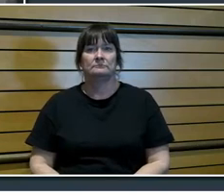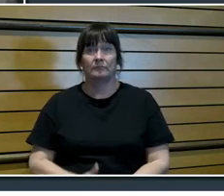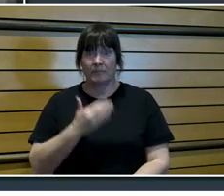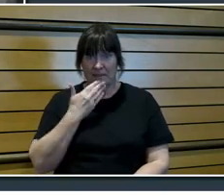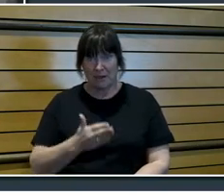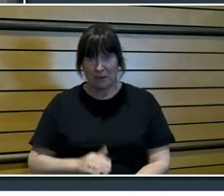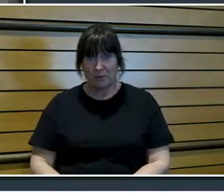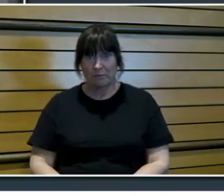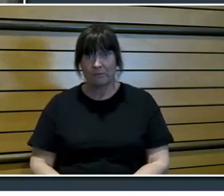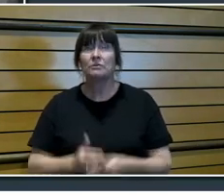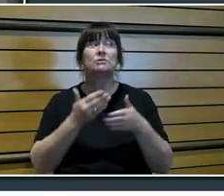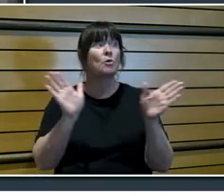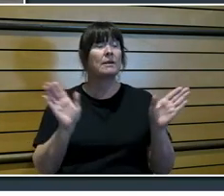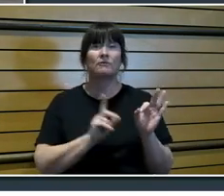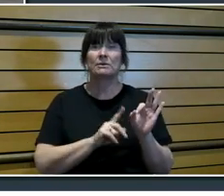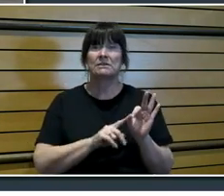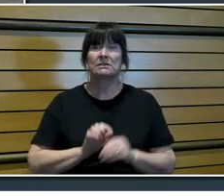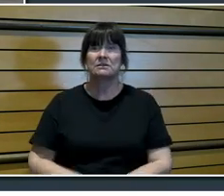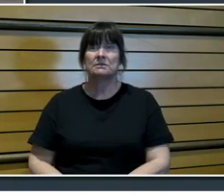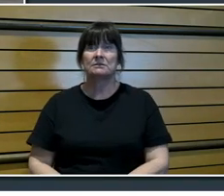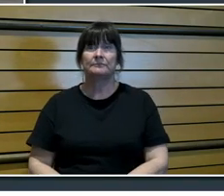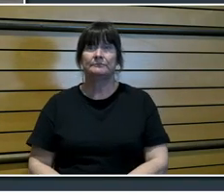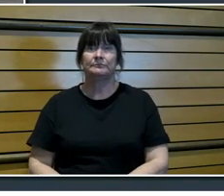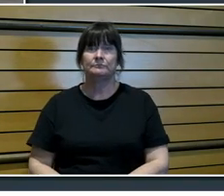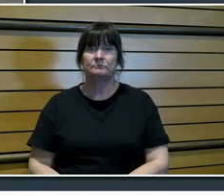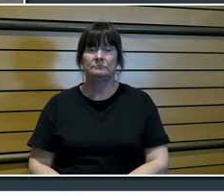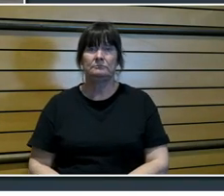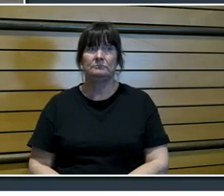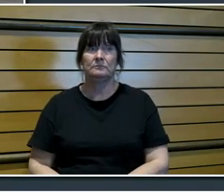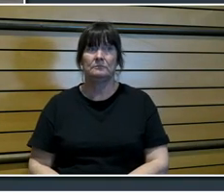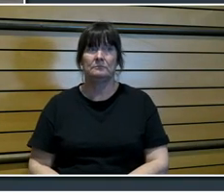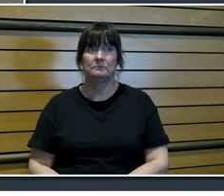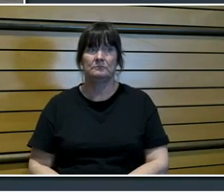Thank you, Maria. I'll just open up for any questions from councillors.